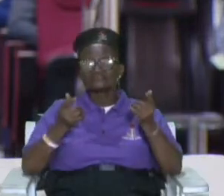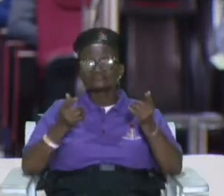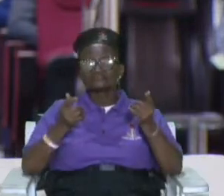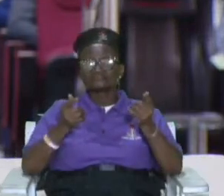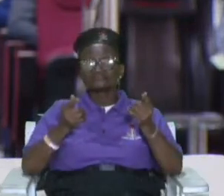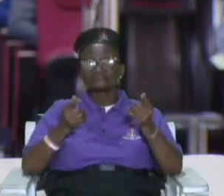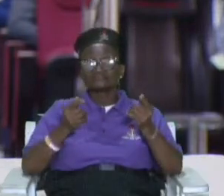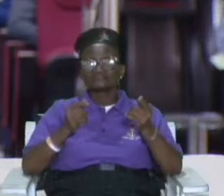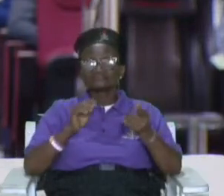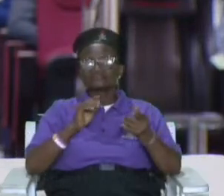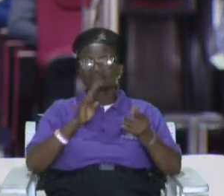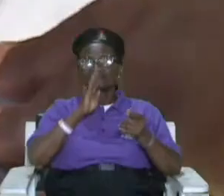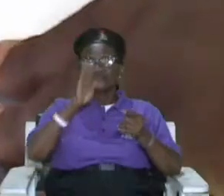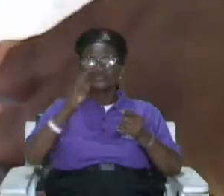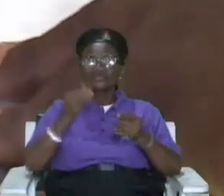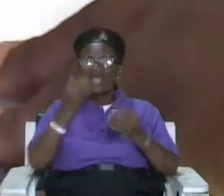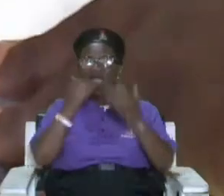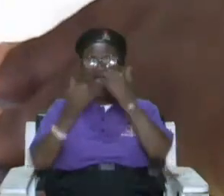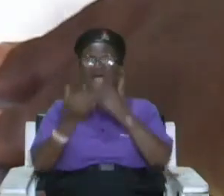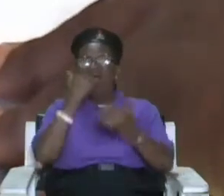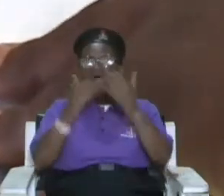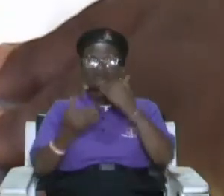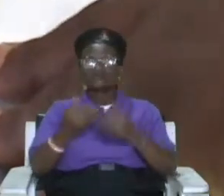be consumed by fire.